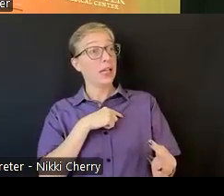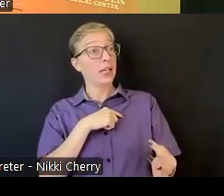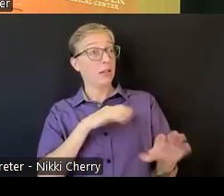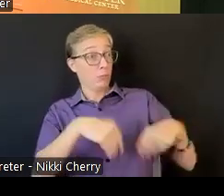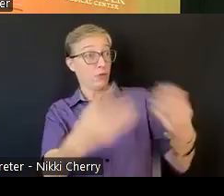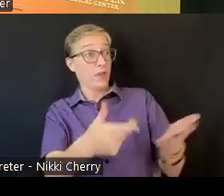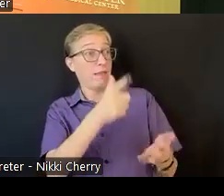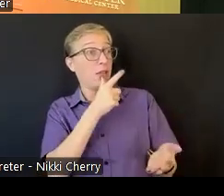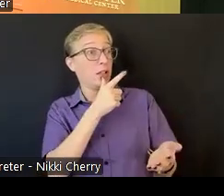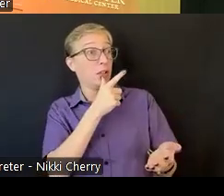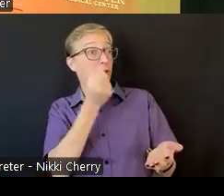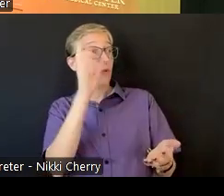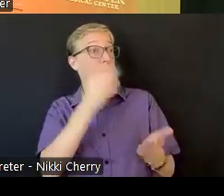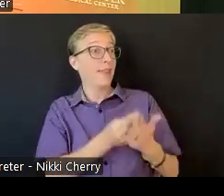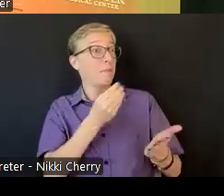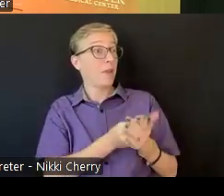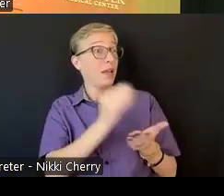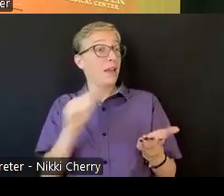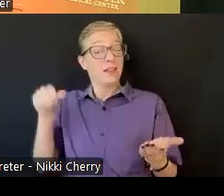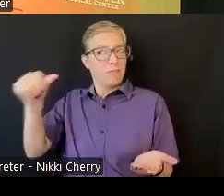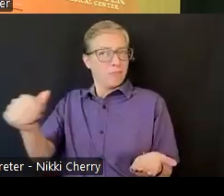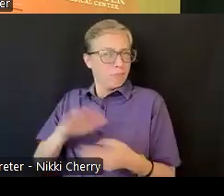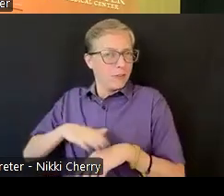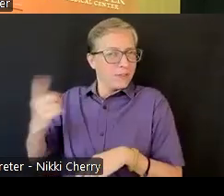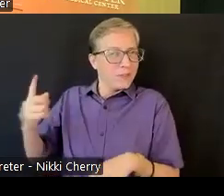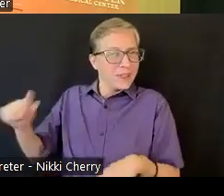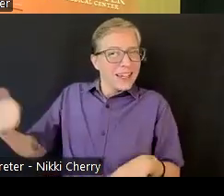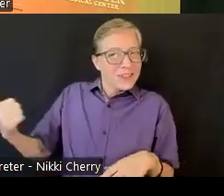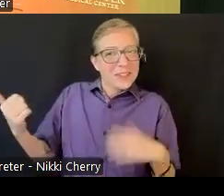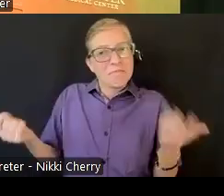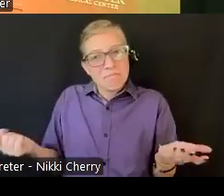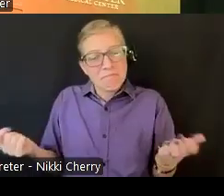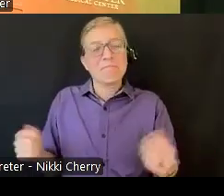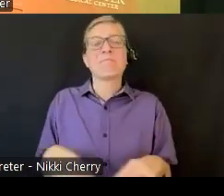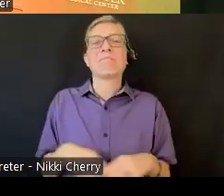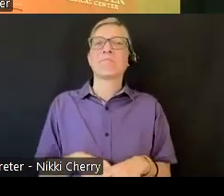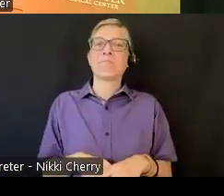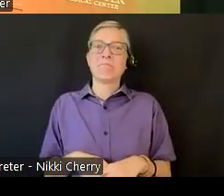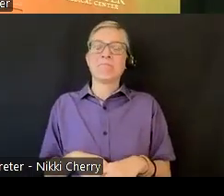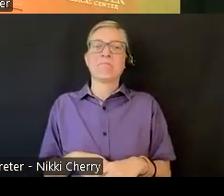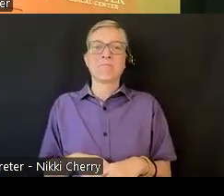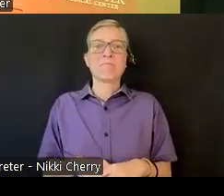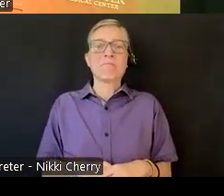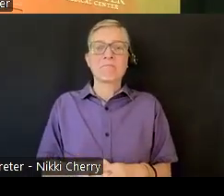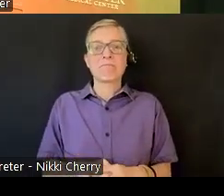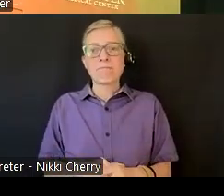else? And then somewhere along the line is also some of my